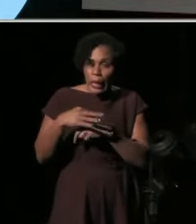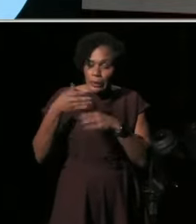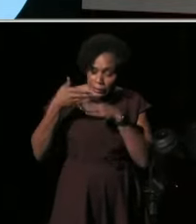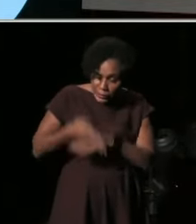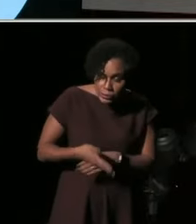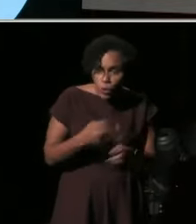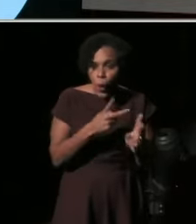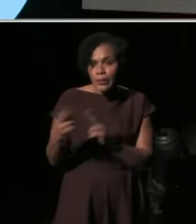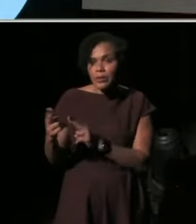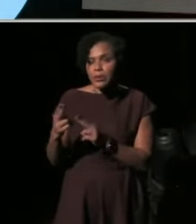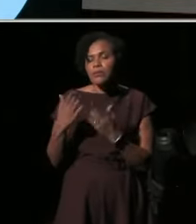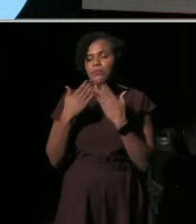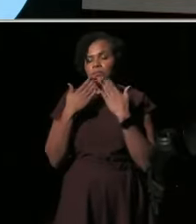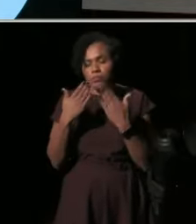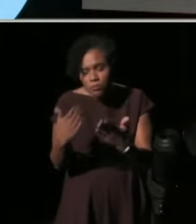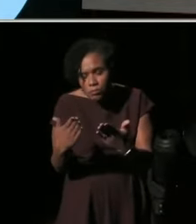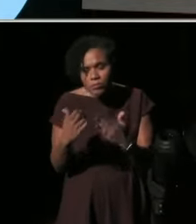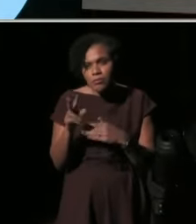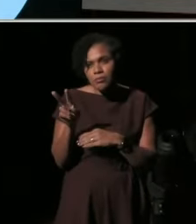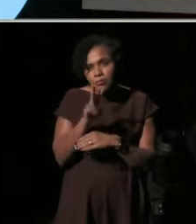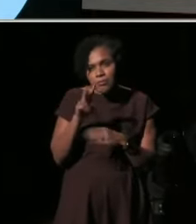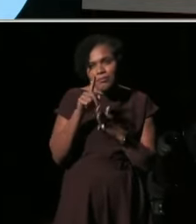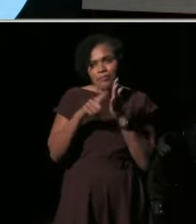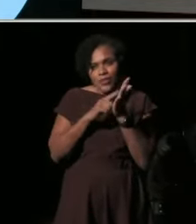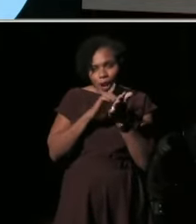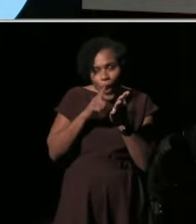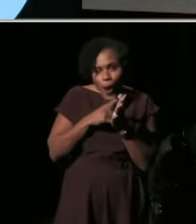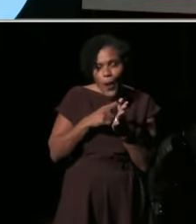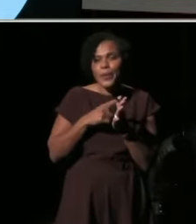to Max Allman and Jason Harper. Thank you.